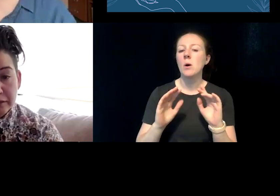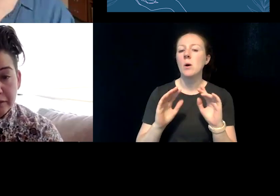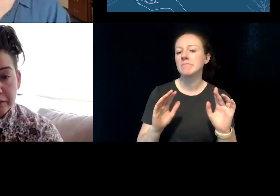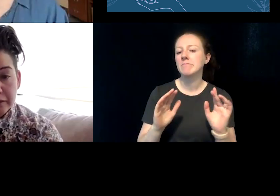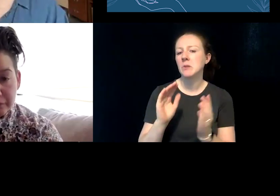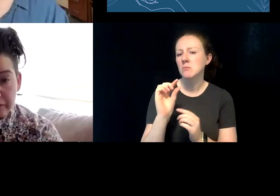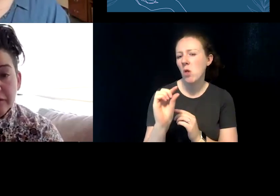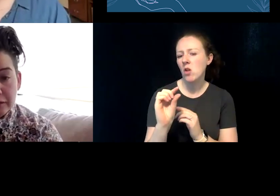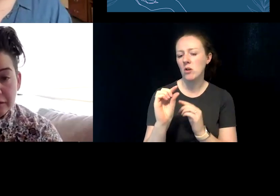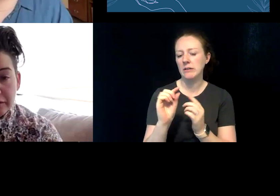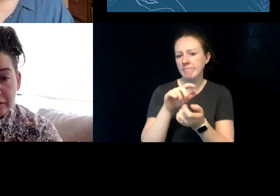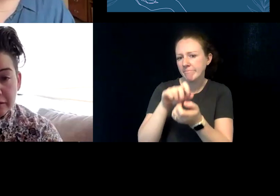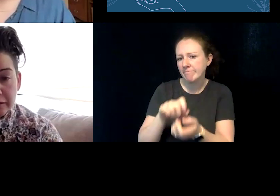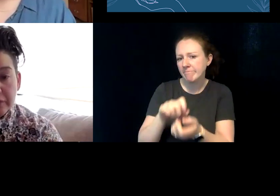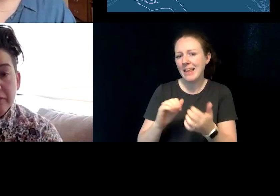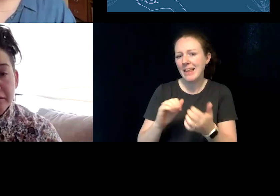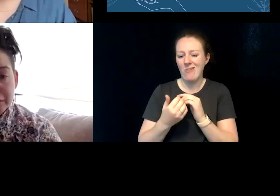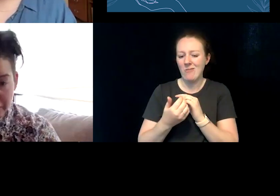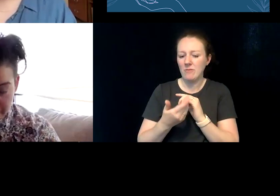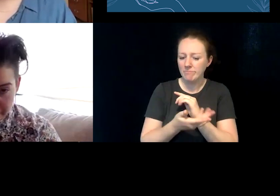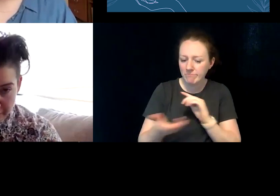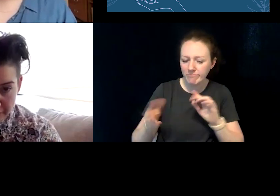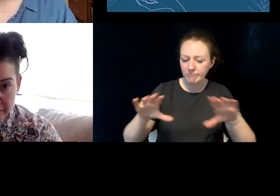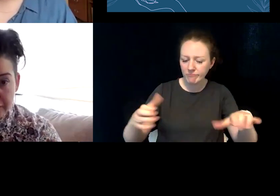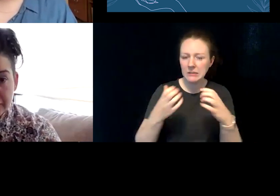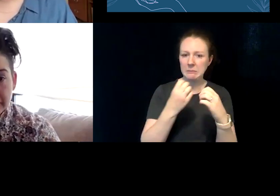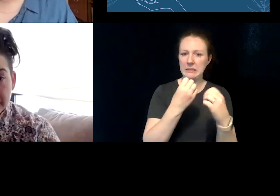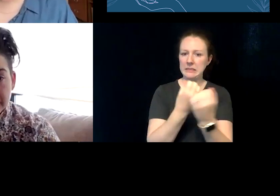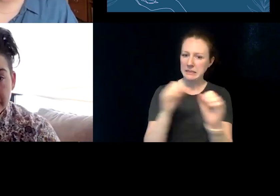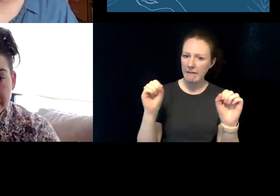each other, but also when interacting with the outside world,